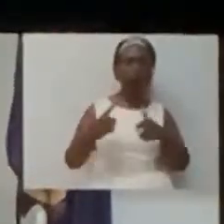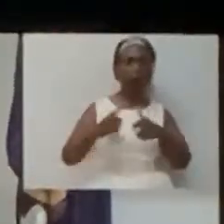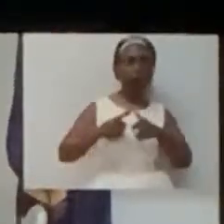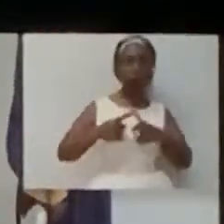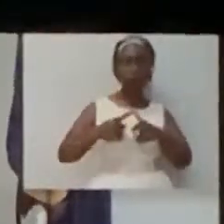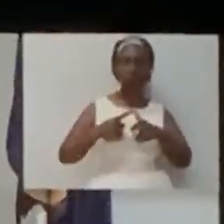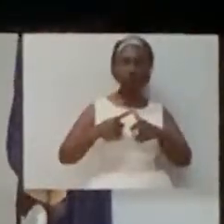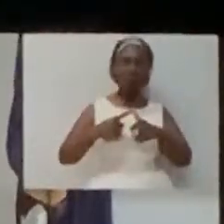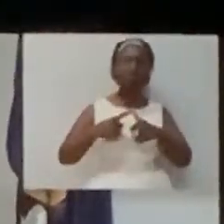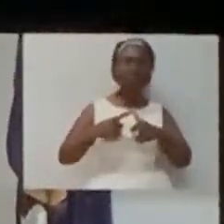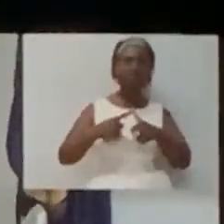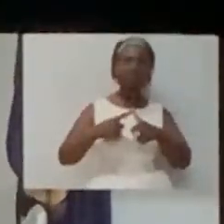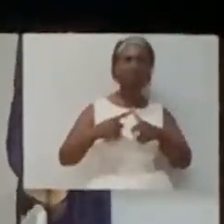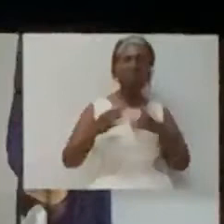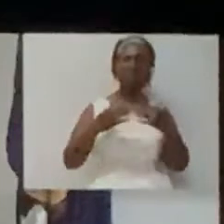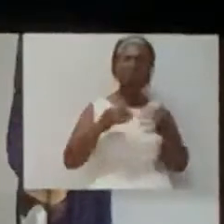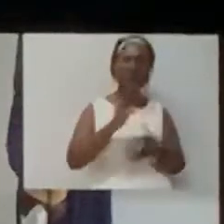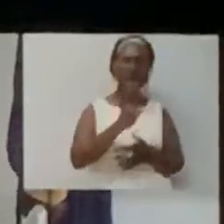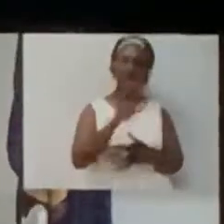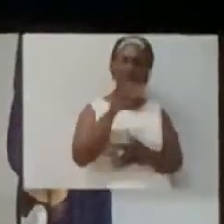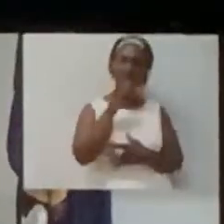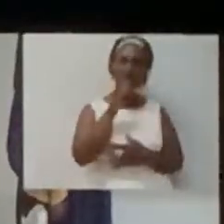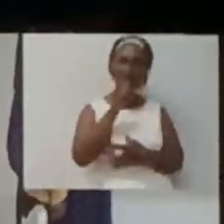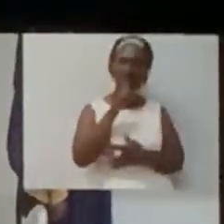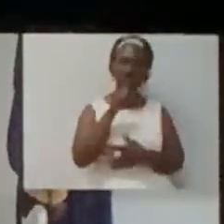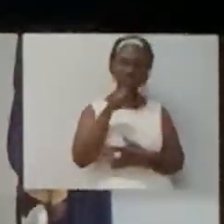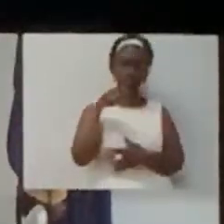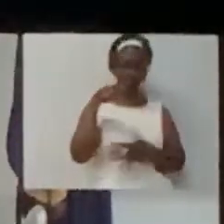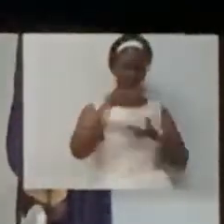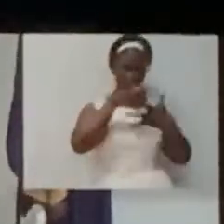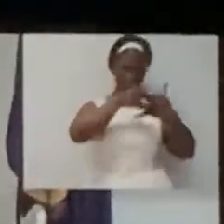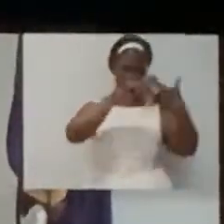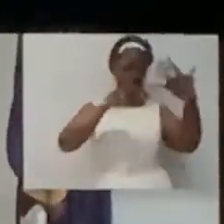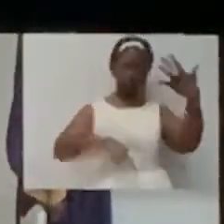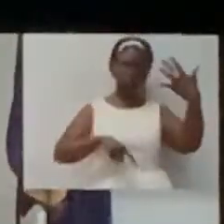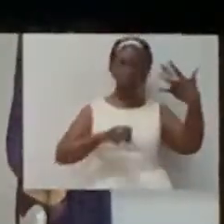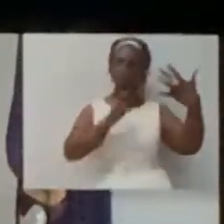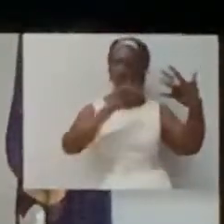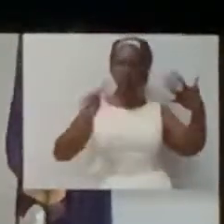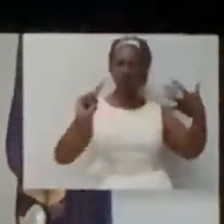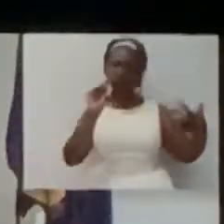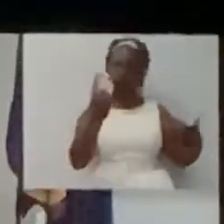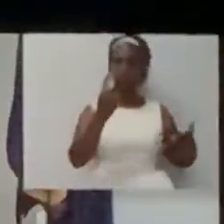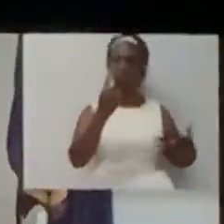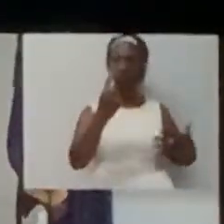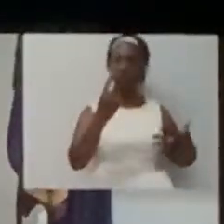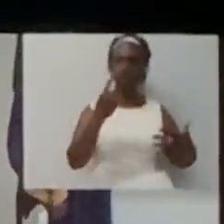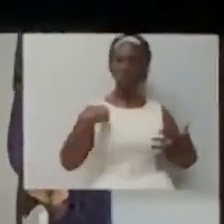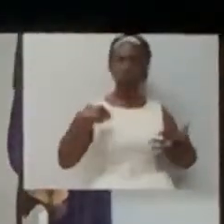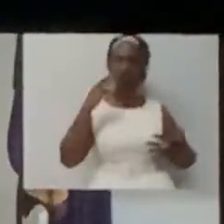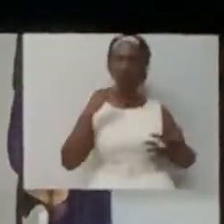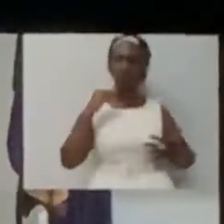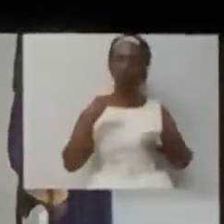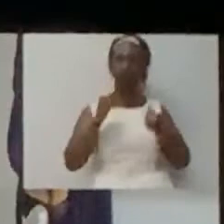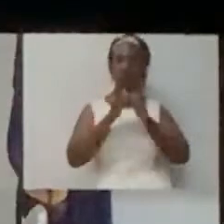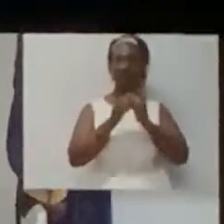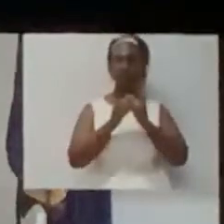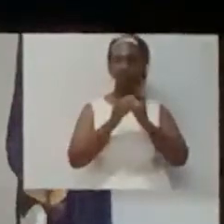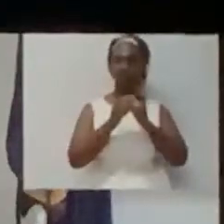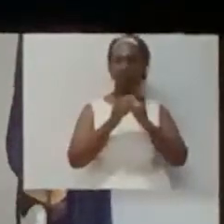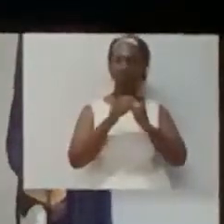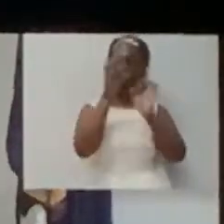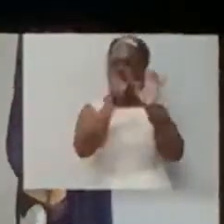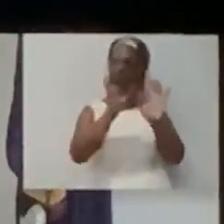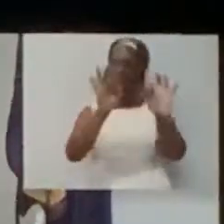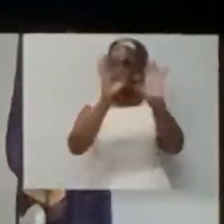many first times. No matter what your age, these are all firsts that we have been doing together. The